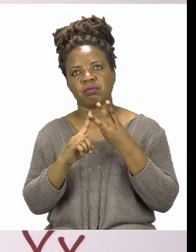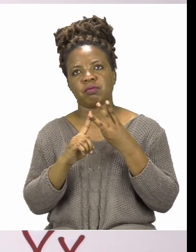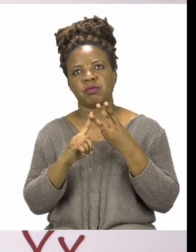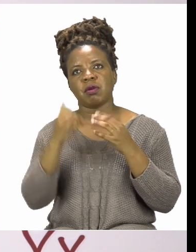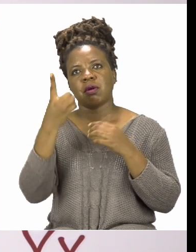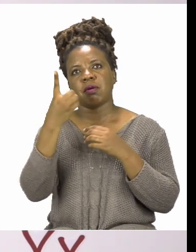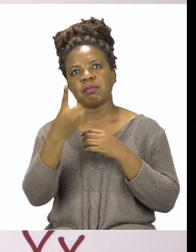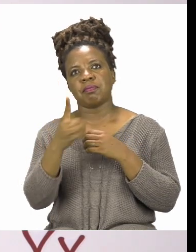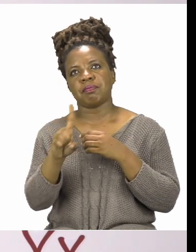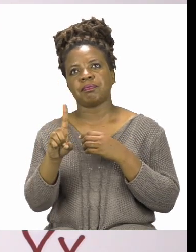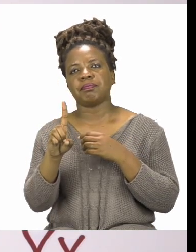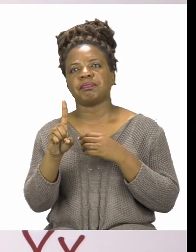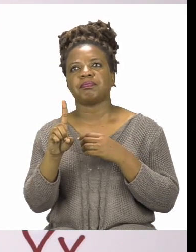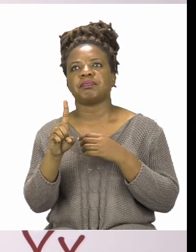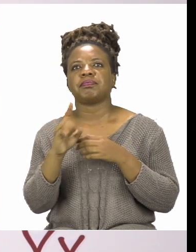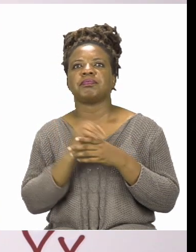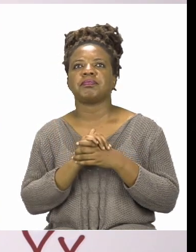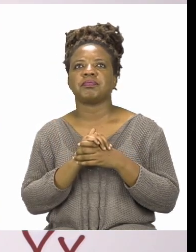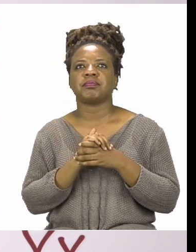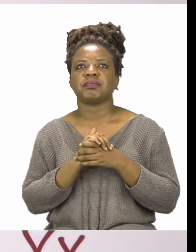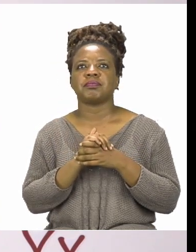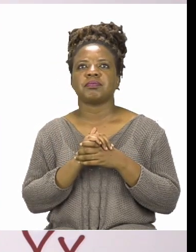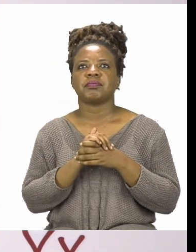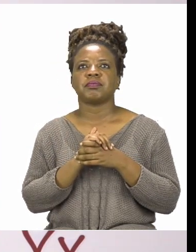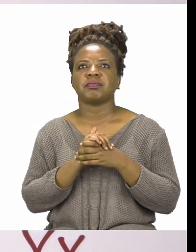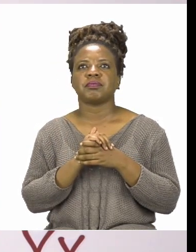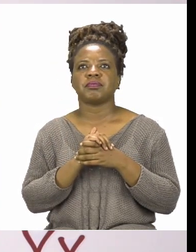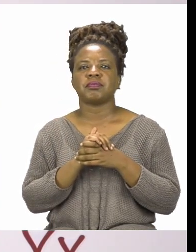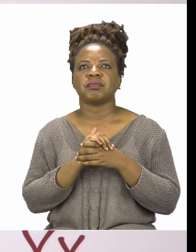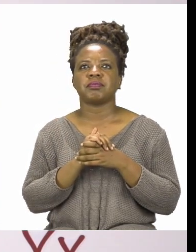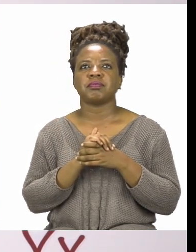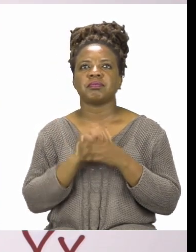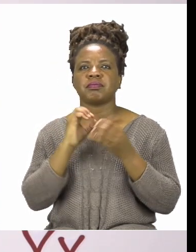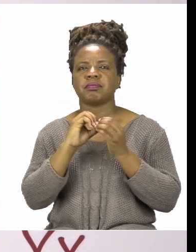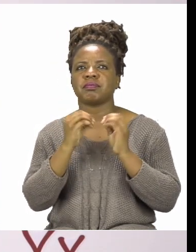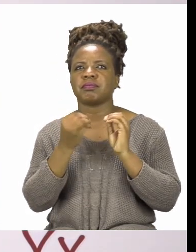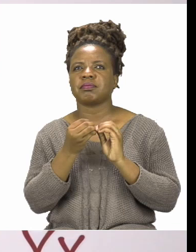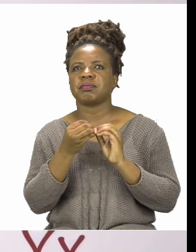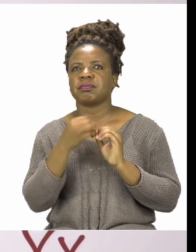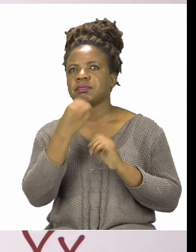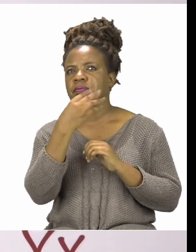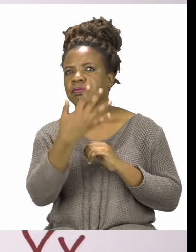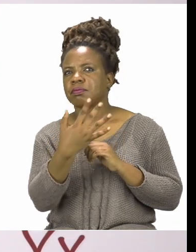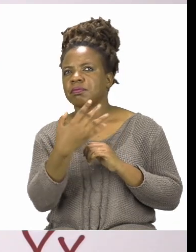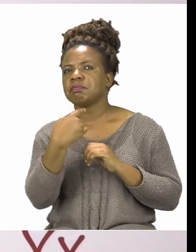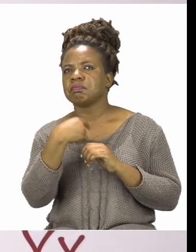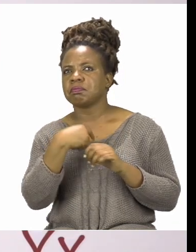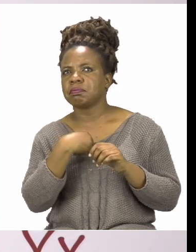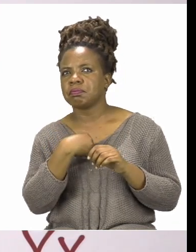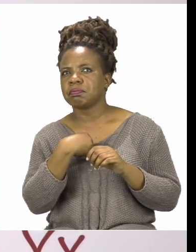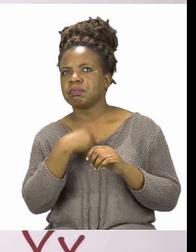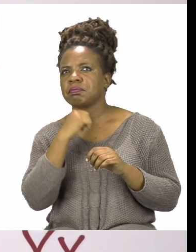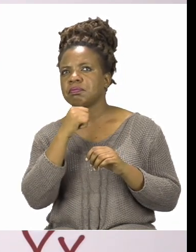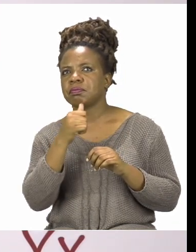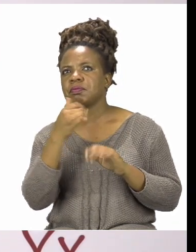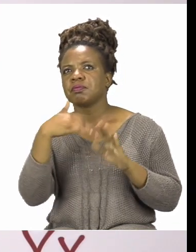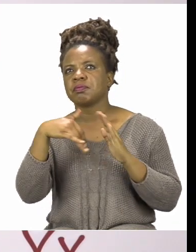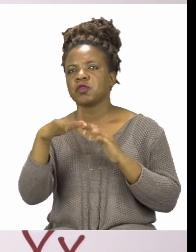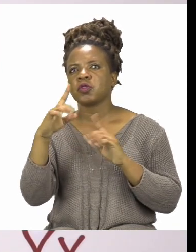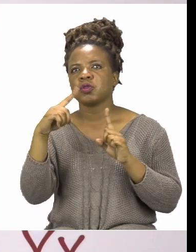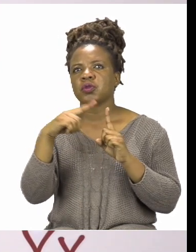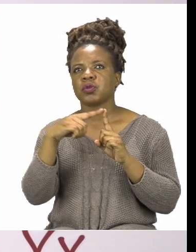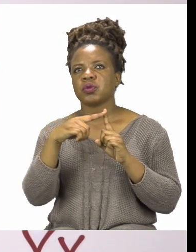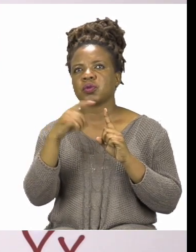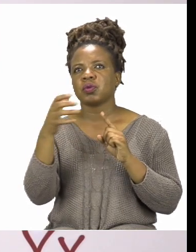says, I'm going to get pink. Dash, it's my